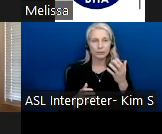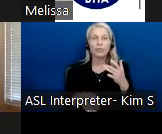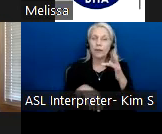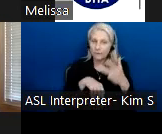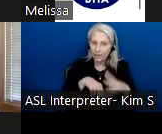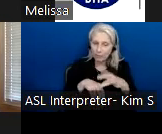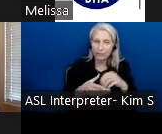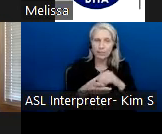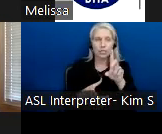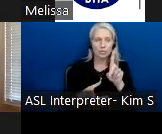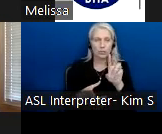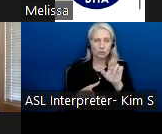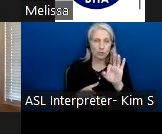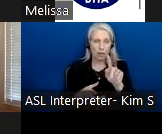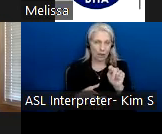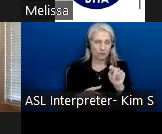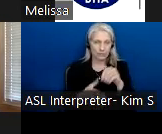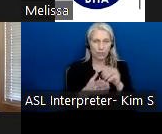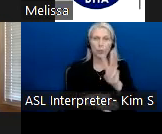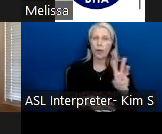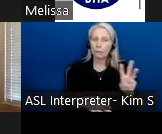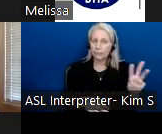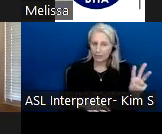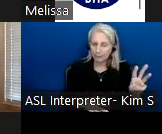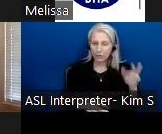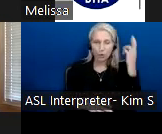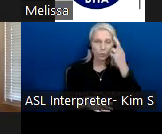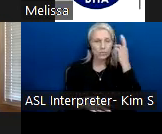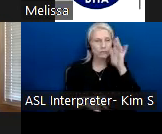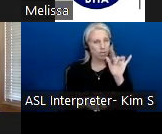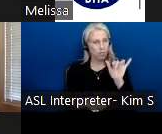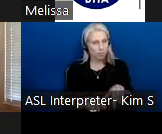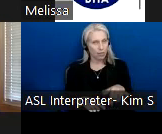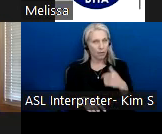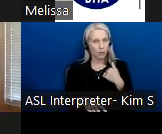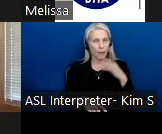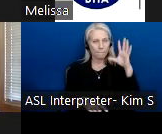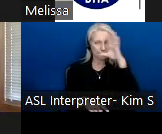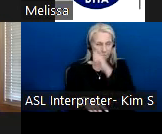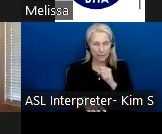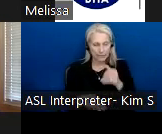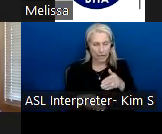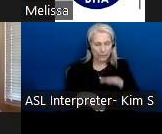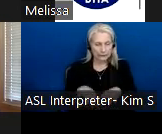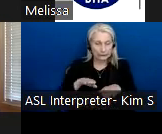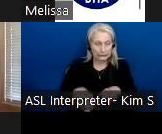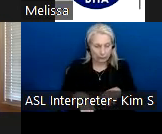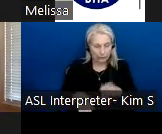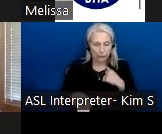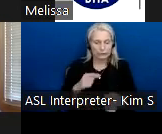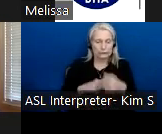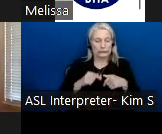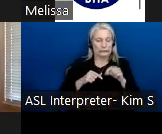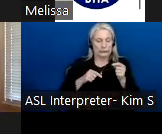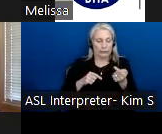in draft form on our website. The reason for that is we missed a critical step, and so we kind of brought them back a little bit.